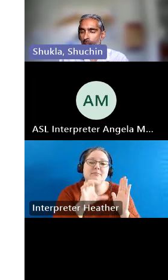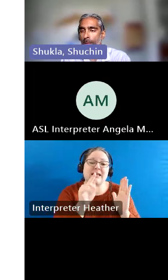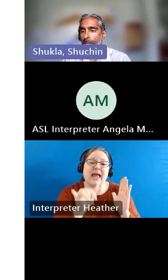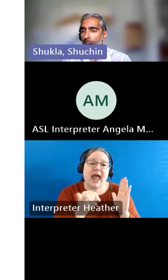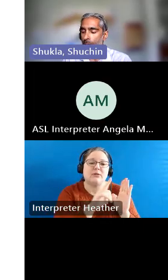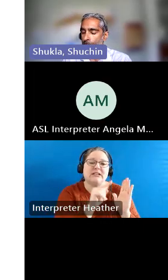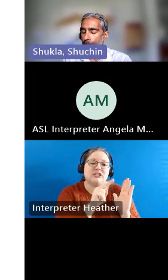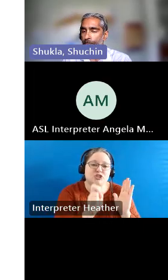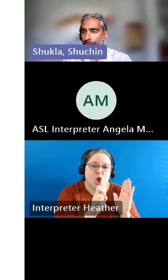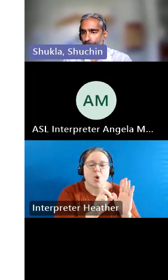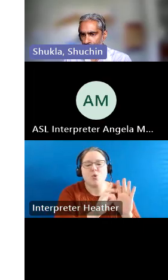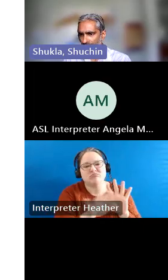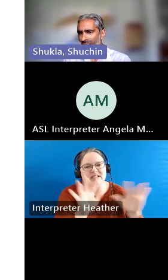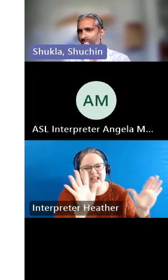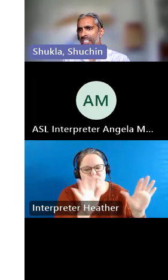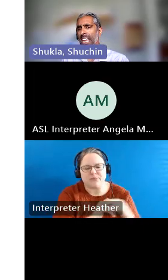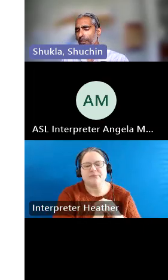zoning, et cetera.